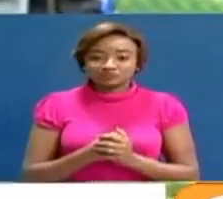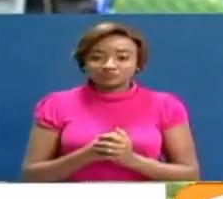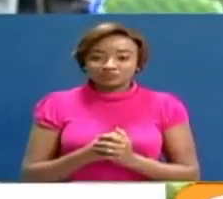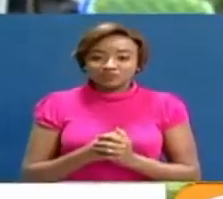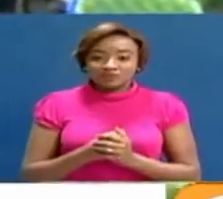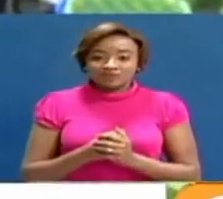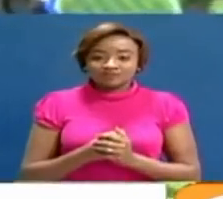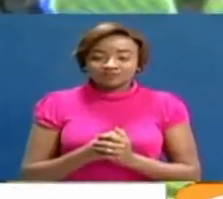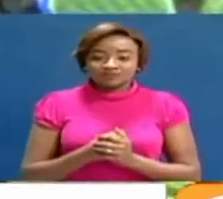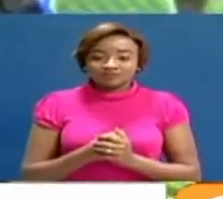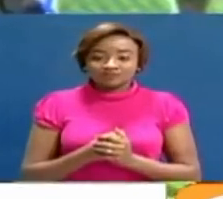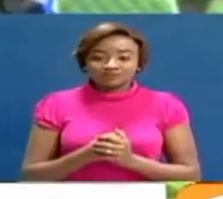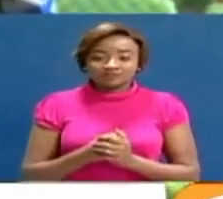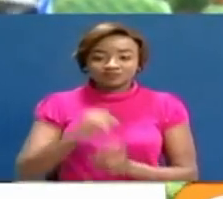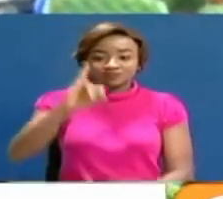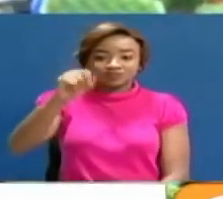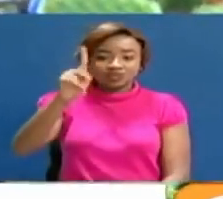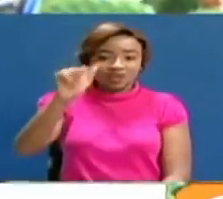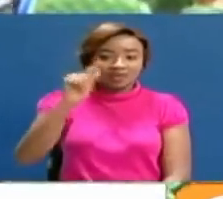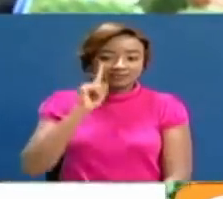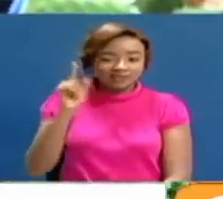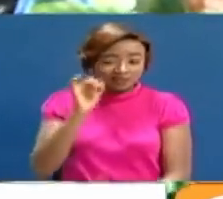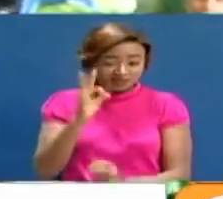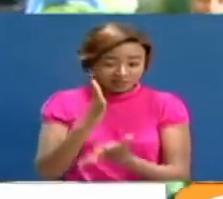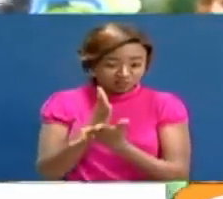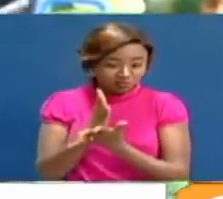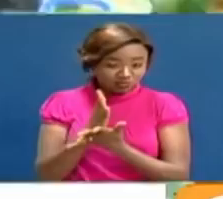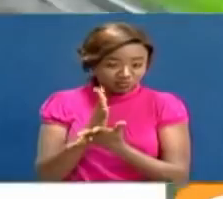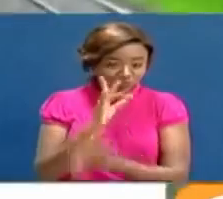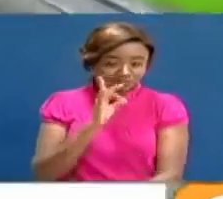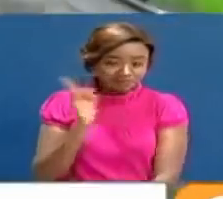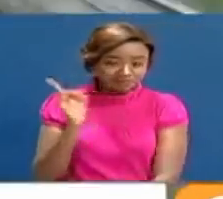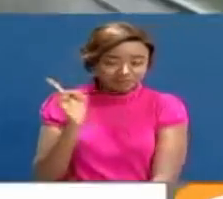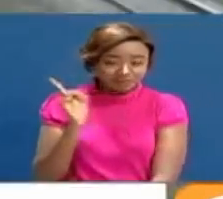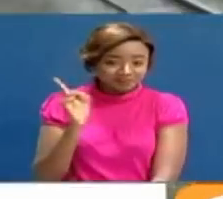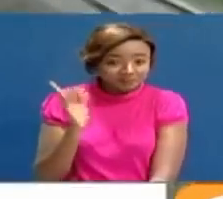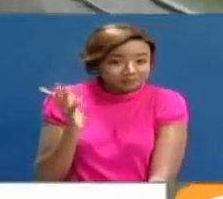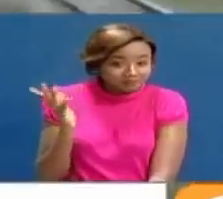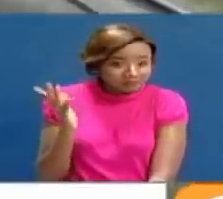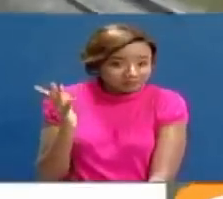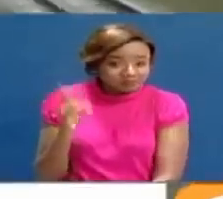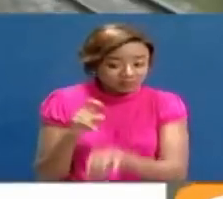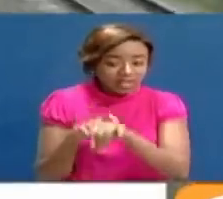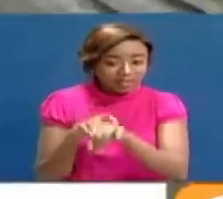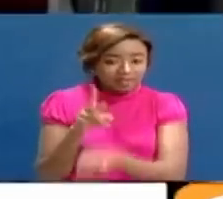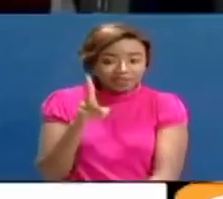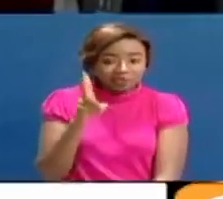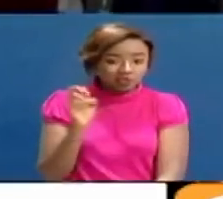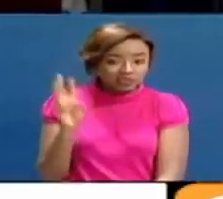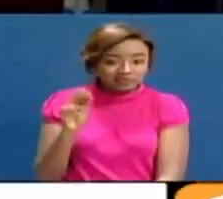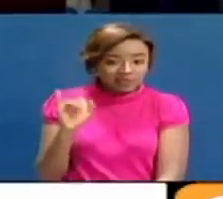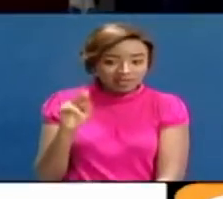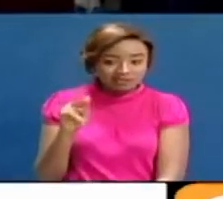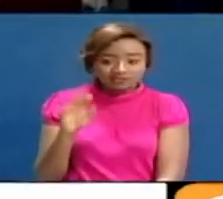the Jomo Kenyatta International Airport. Let's go ahead and see if that is actually true. And like clockwork, 20 minutes later, we were